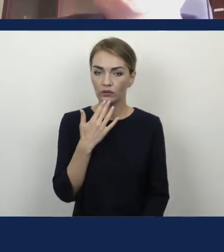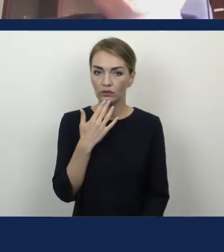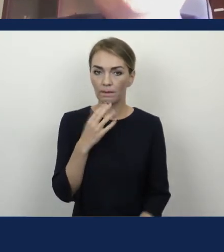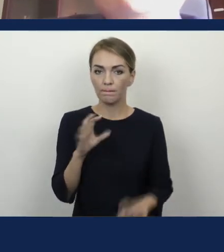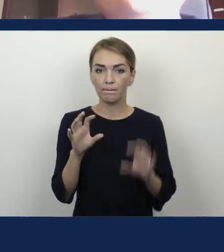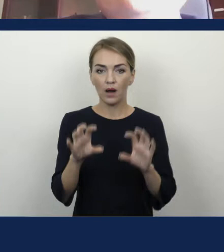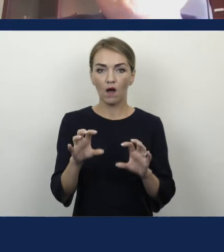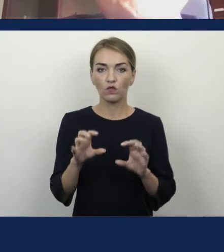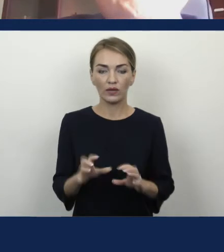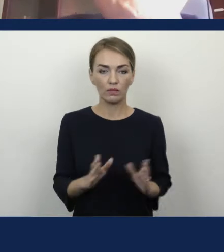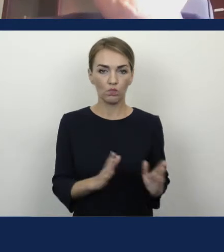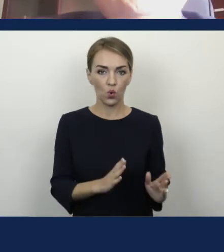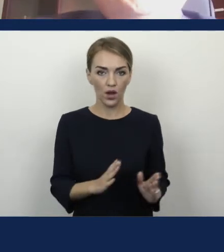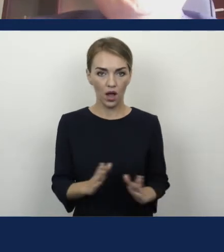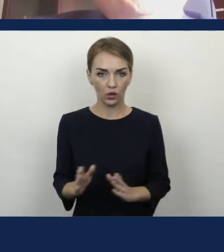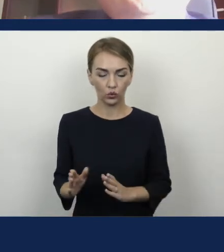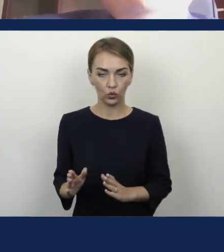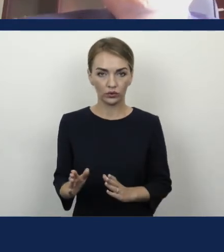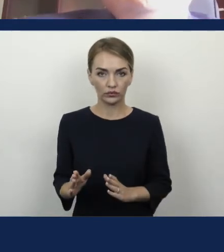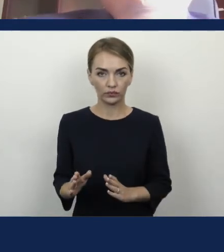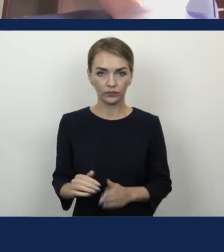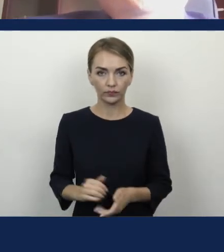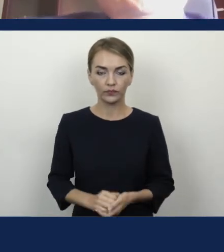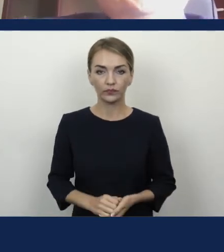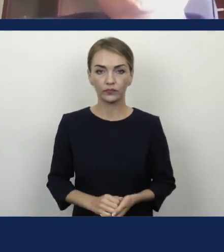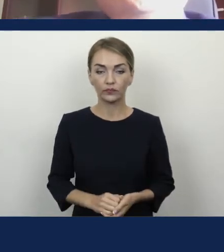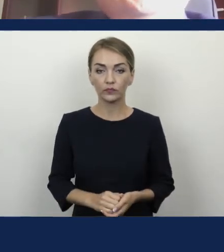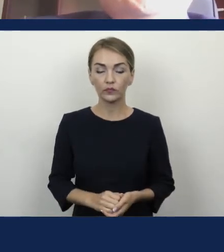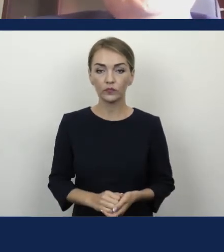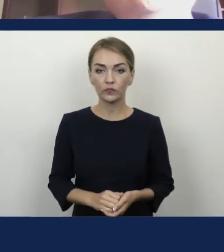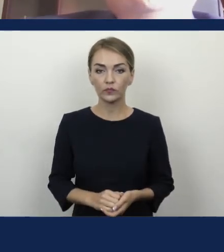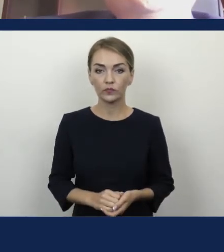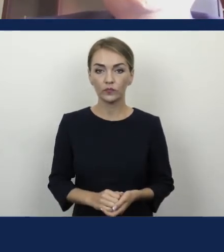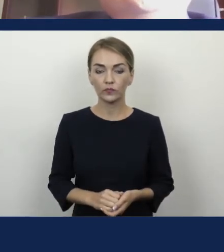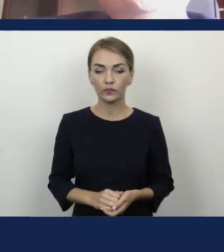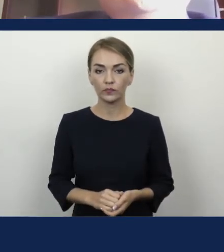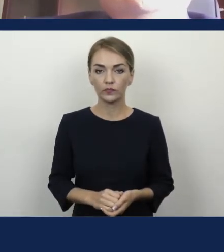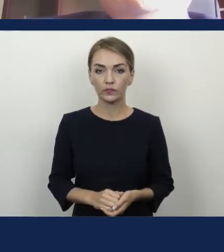decision. Among other things, a doubt